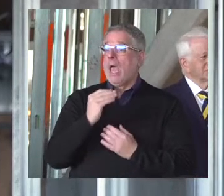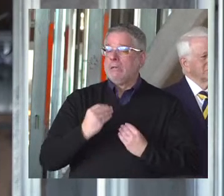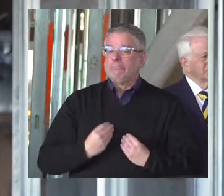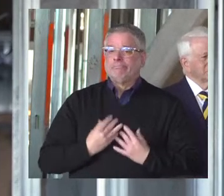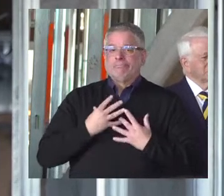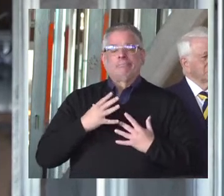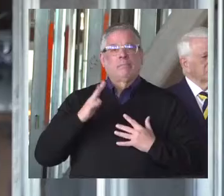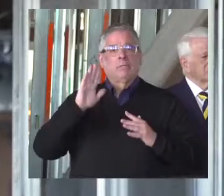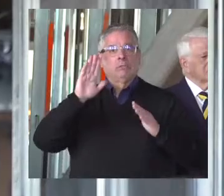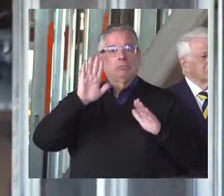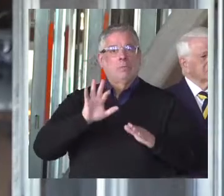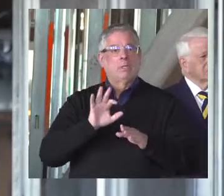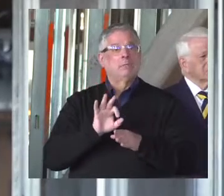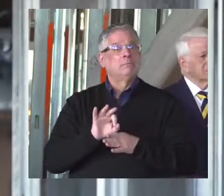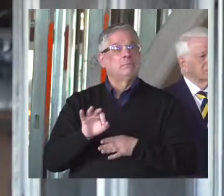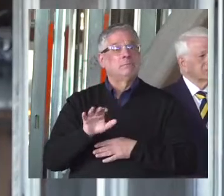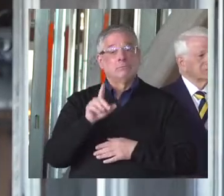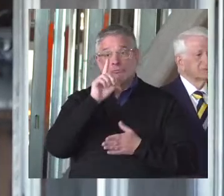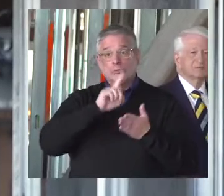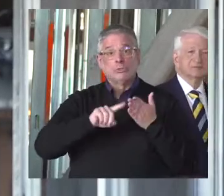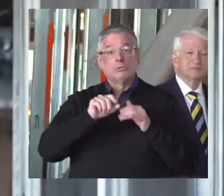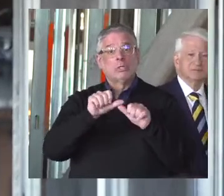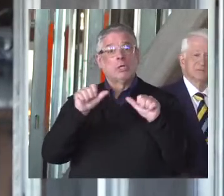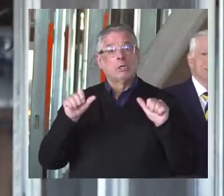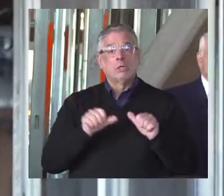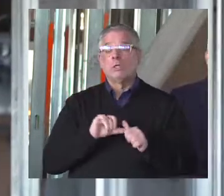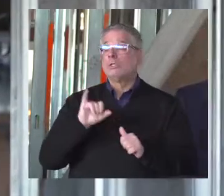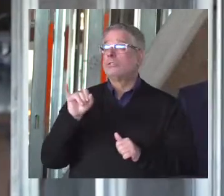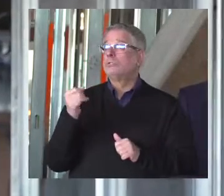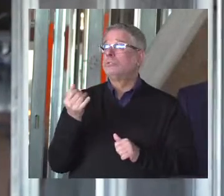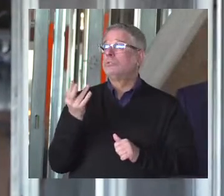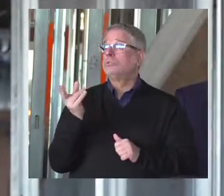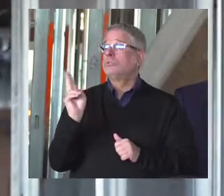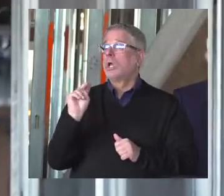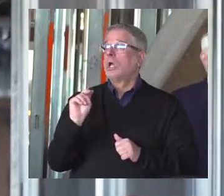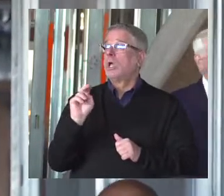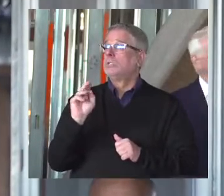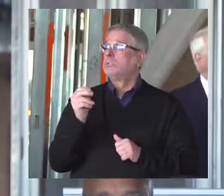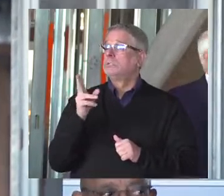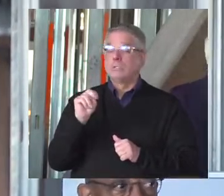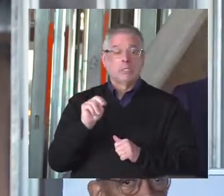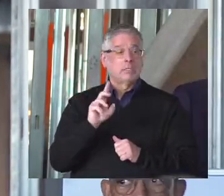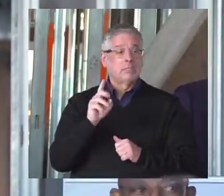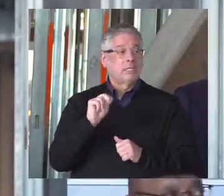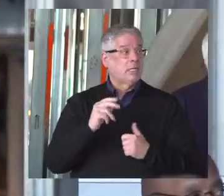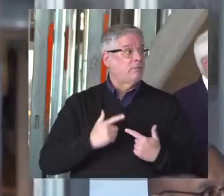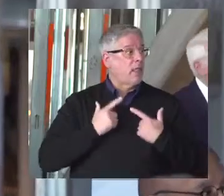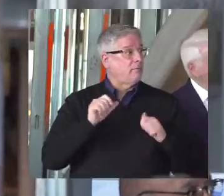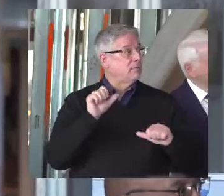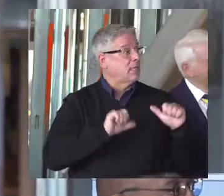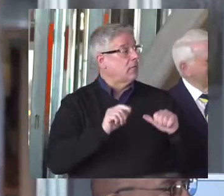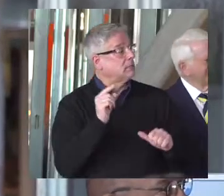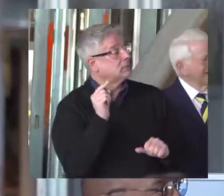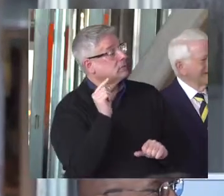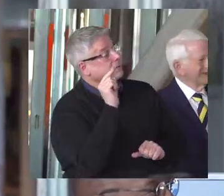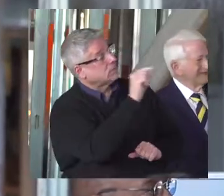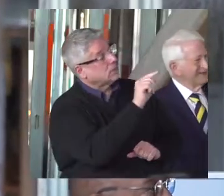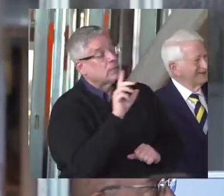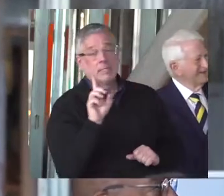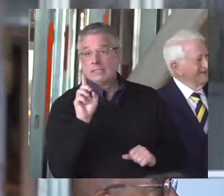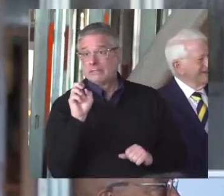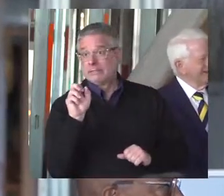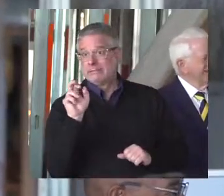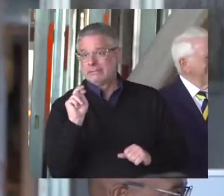this tremendous field. So first, Tracy Johnson, who's the Dean of Life Sciences. Over there, give a wave, thank you.